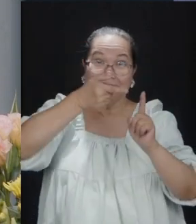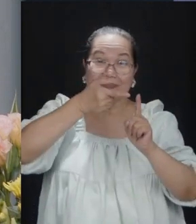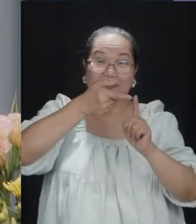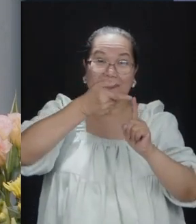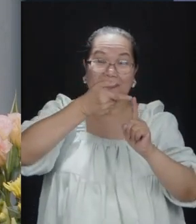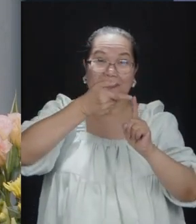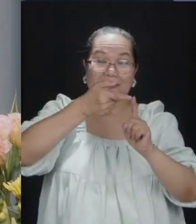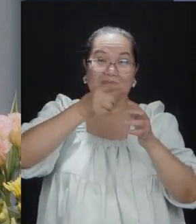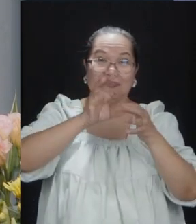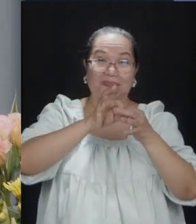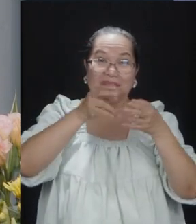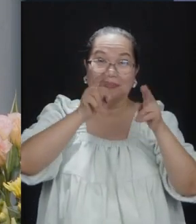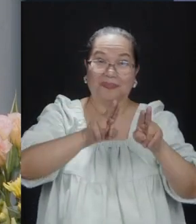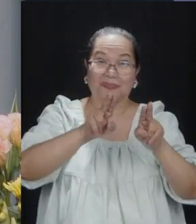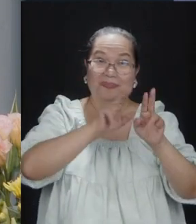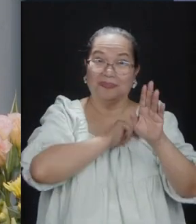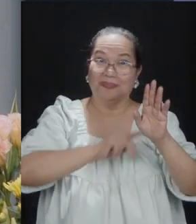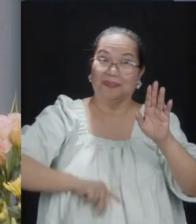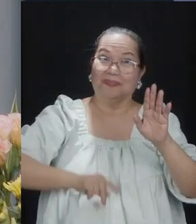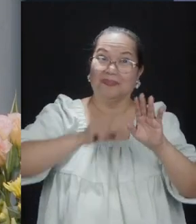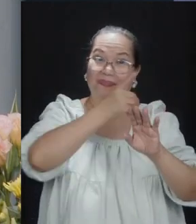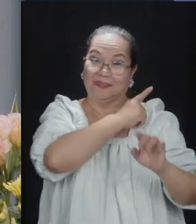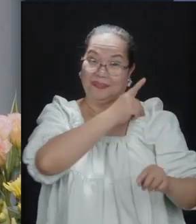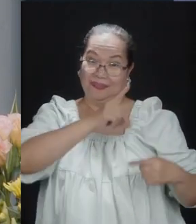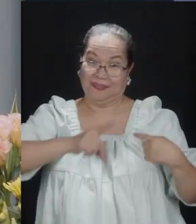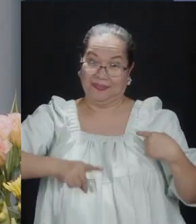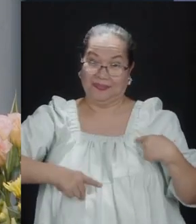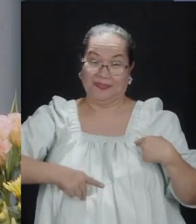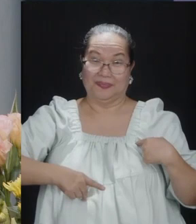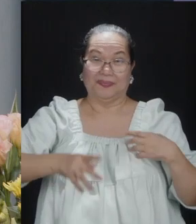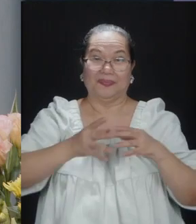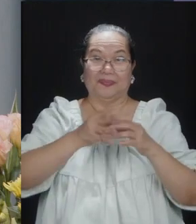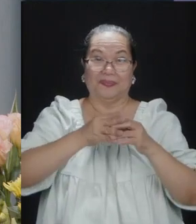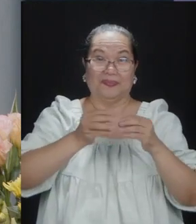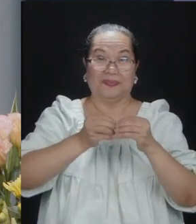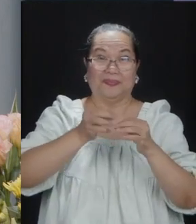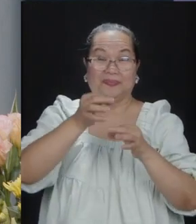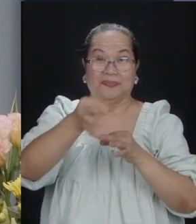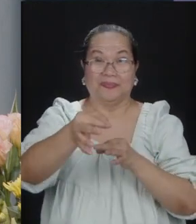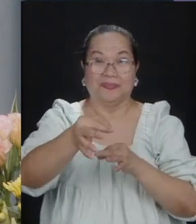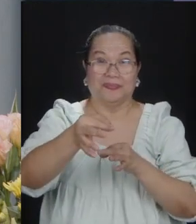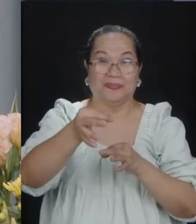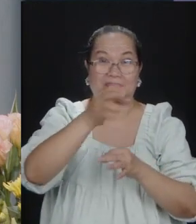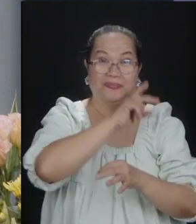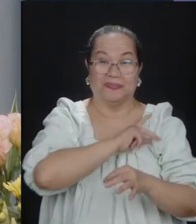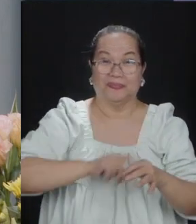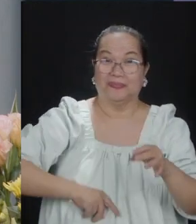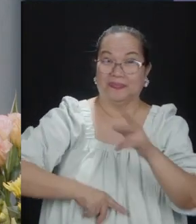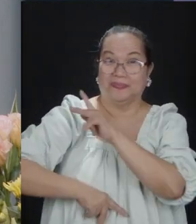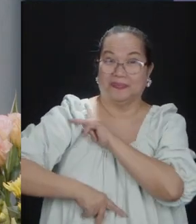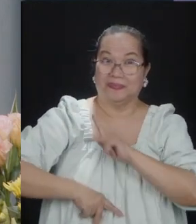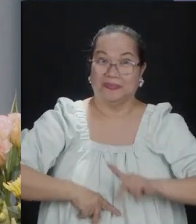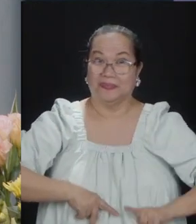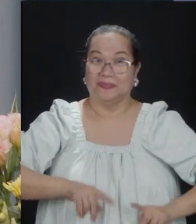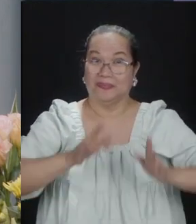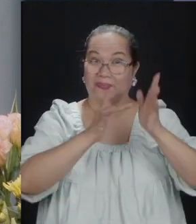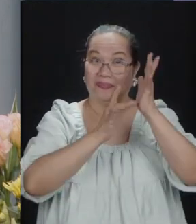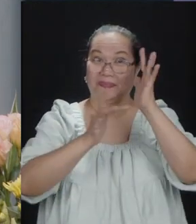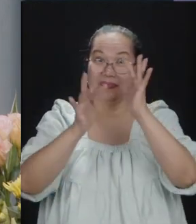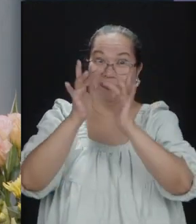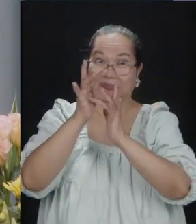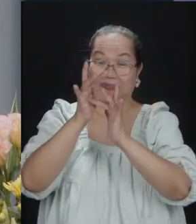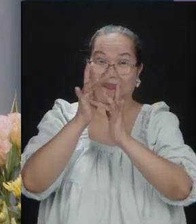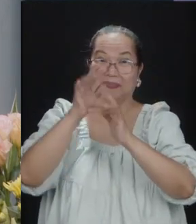immediate fulfillment in King David and in a much distant future to the King of Kings and the Lord of Lords,